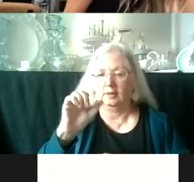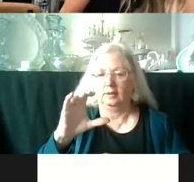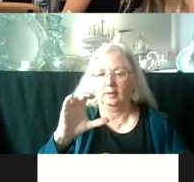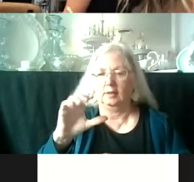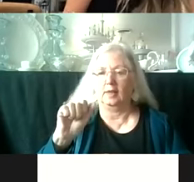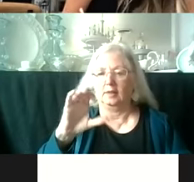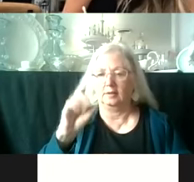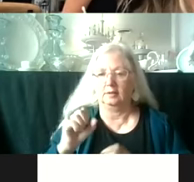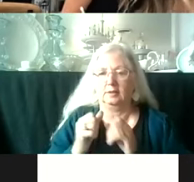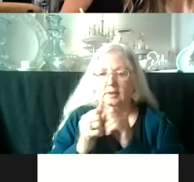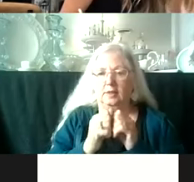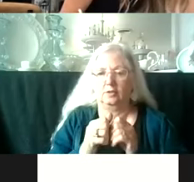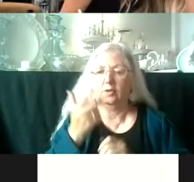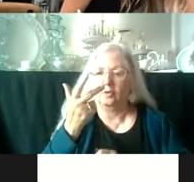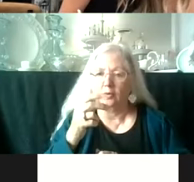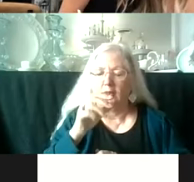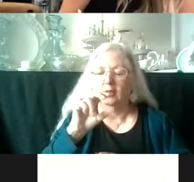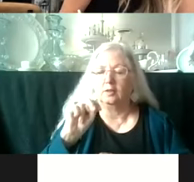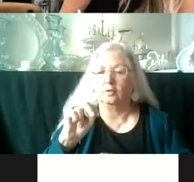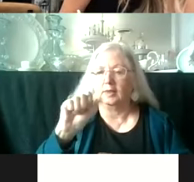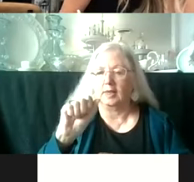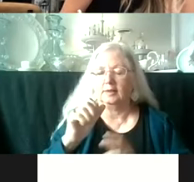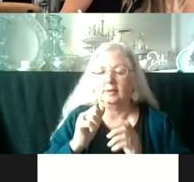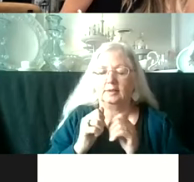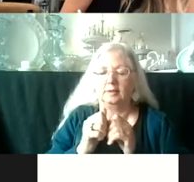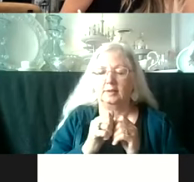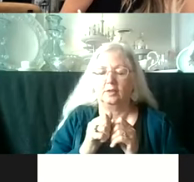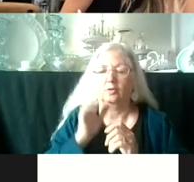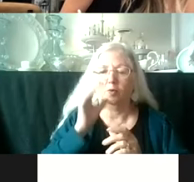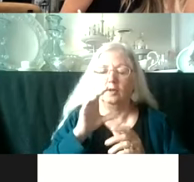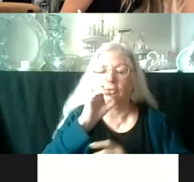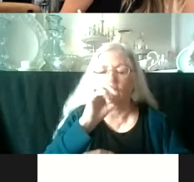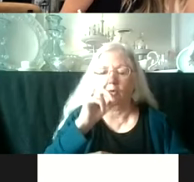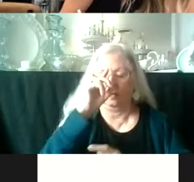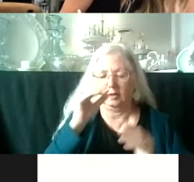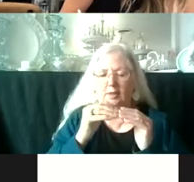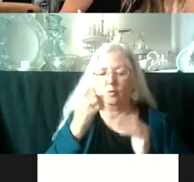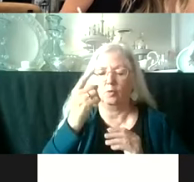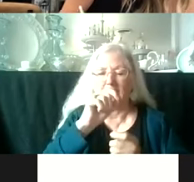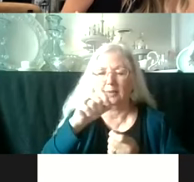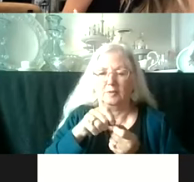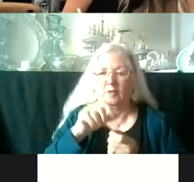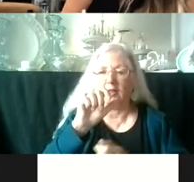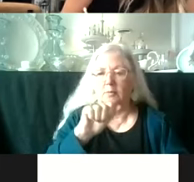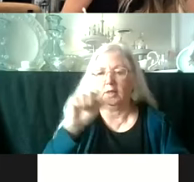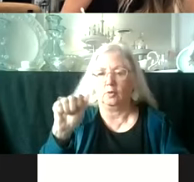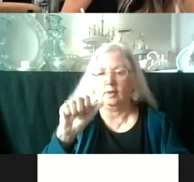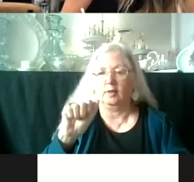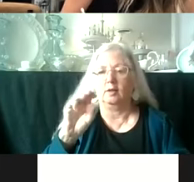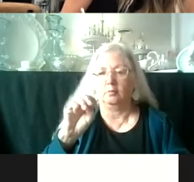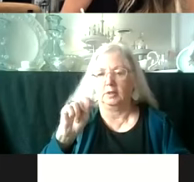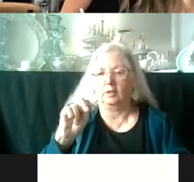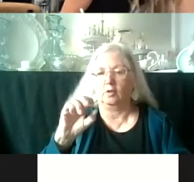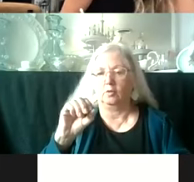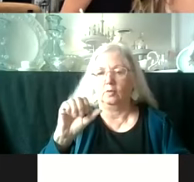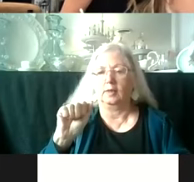those 3 amino acids together will code for a specific amino acid. There we get far more than we need. We're going to